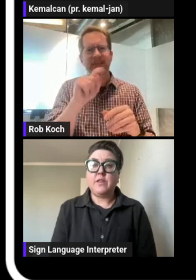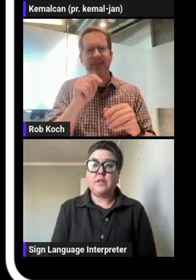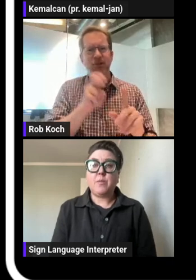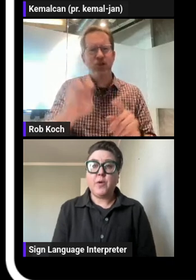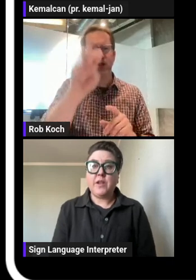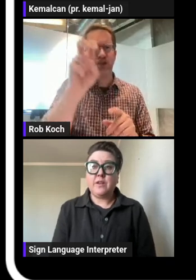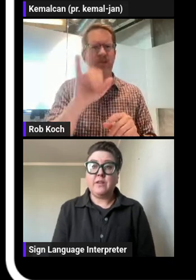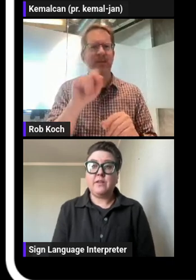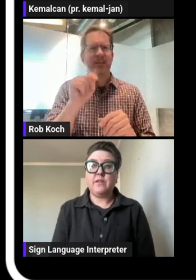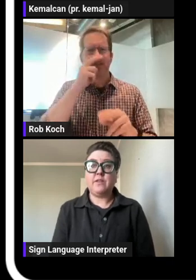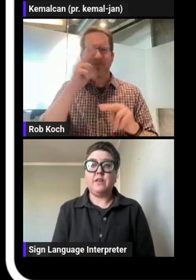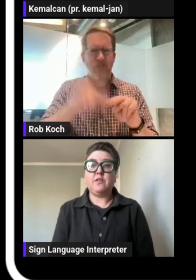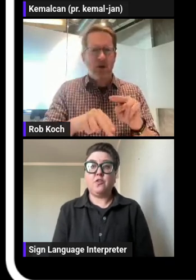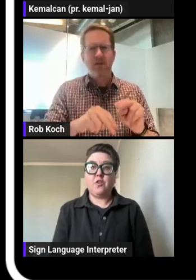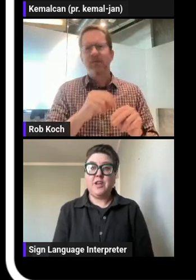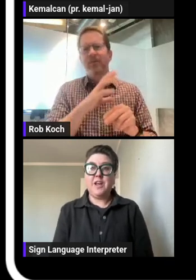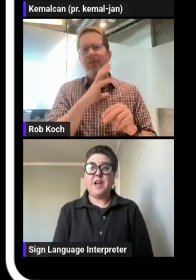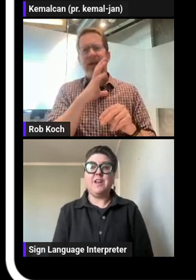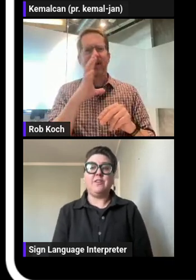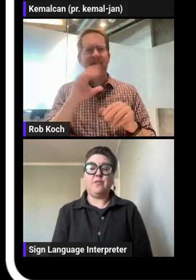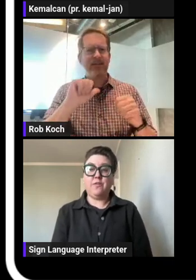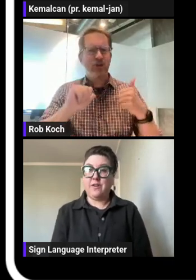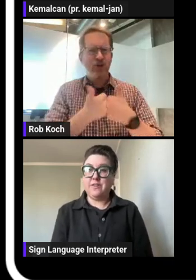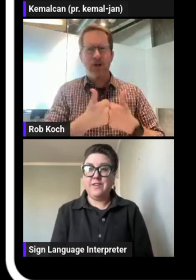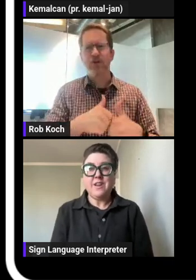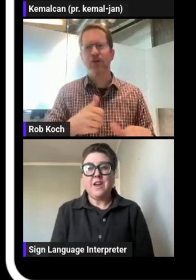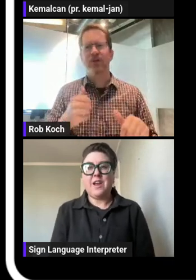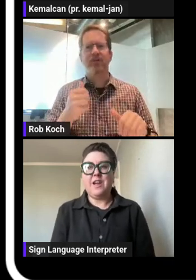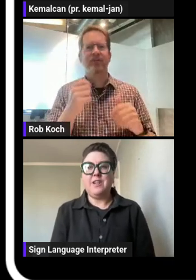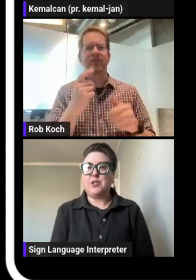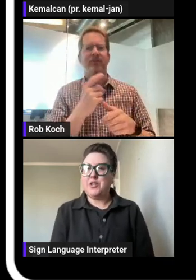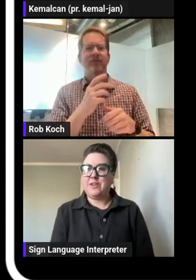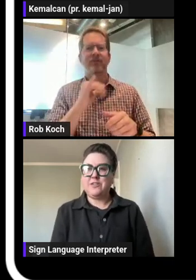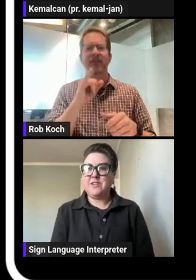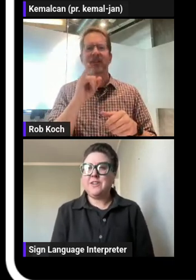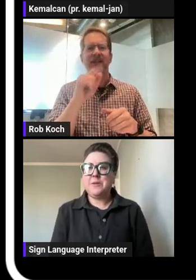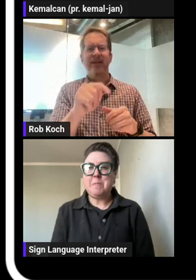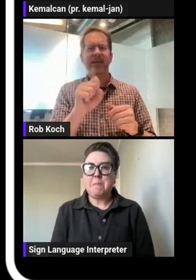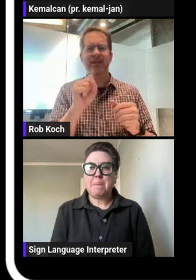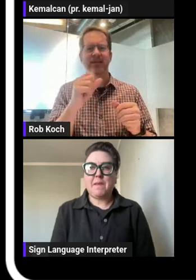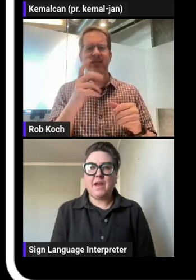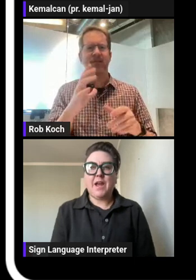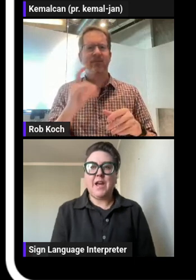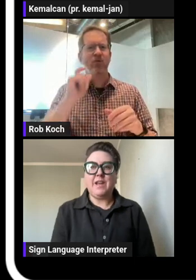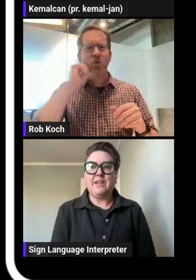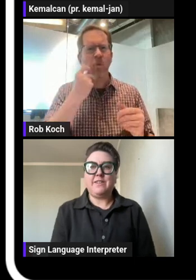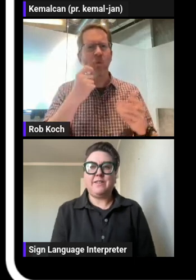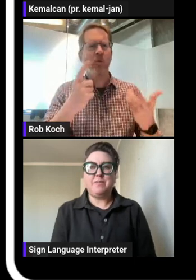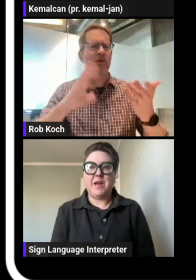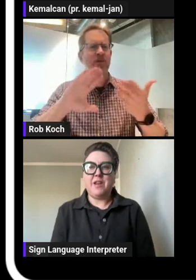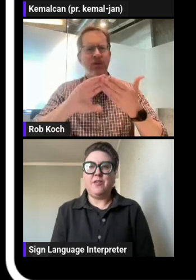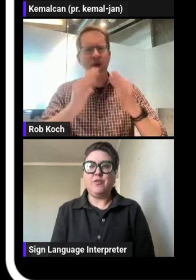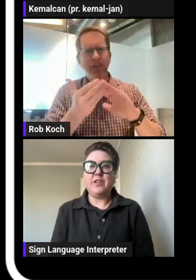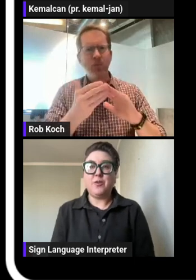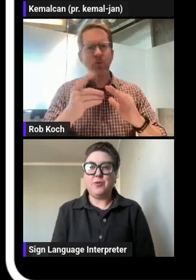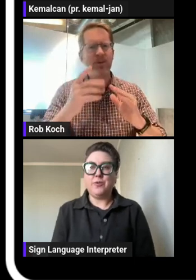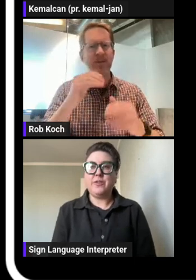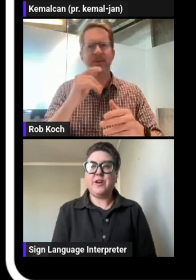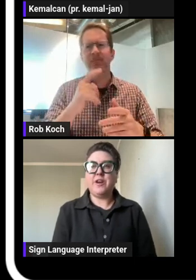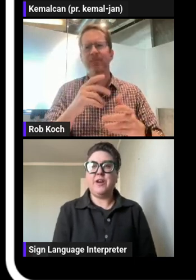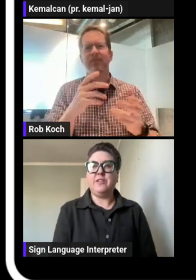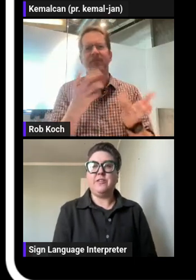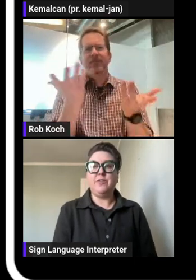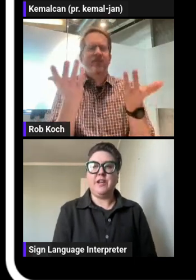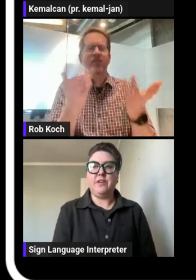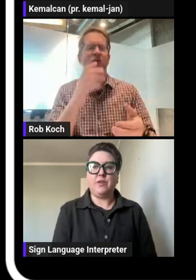I will say that the point is it's a journey, and it's fun, and it's challenging, and it's been really